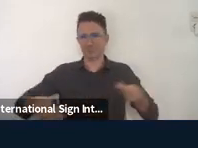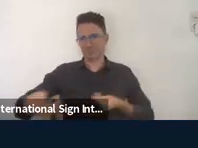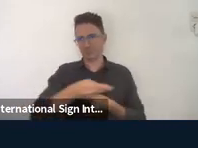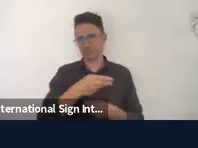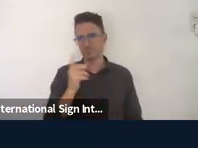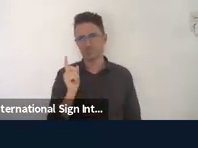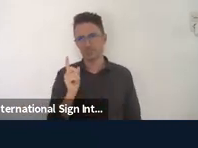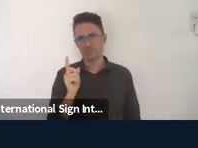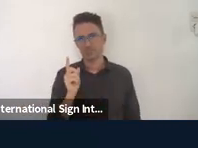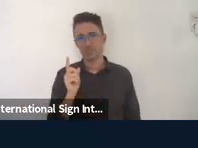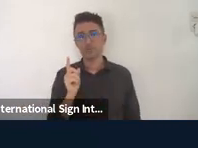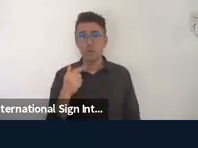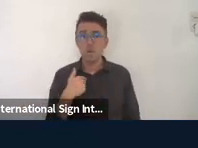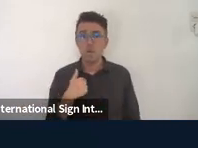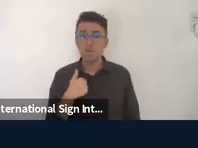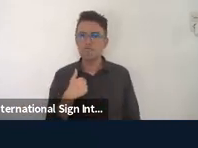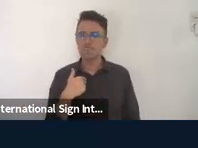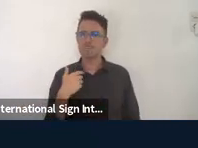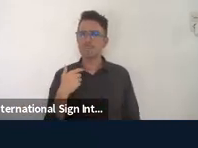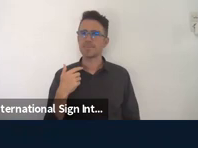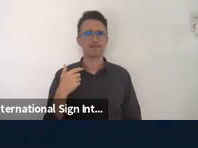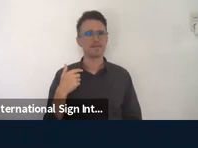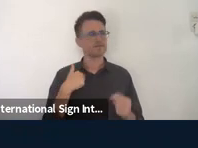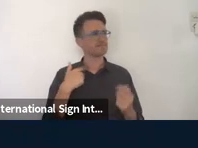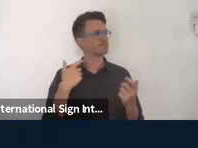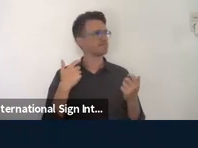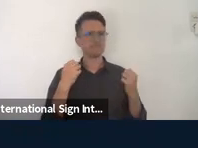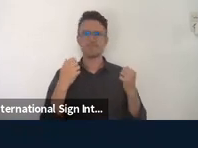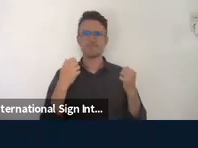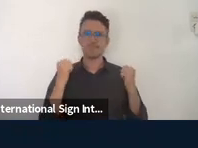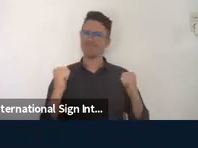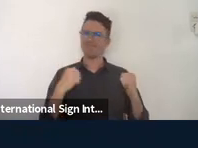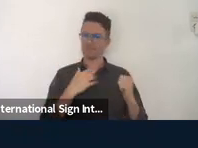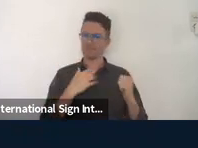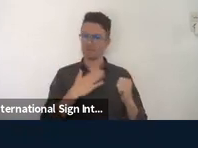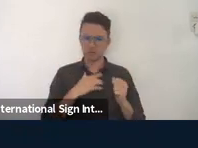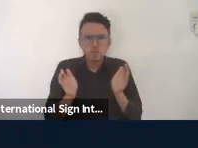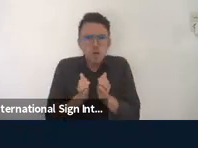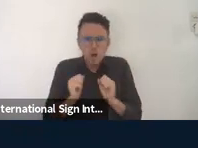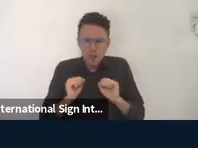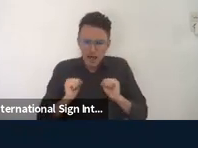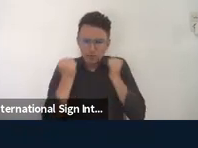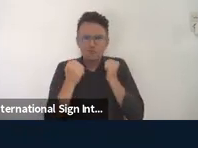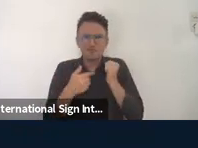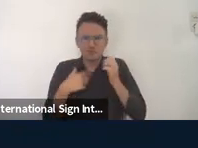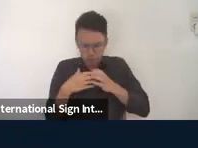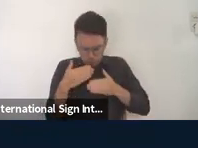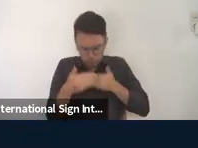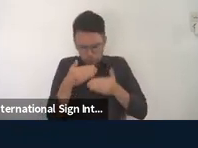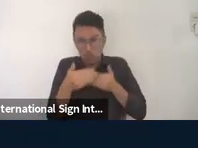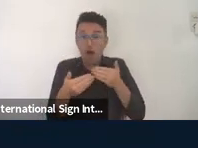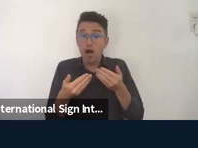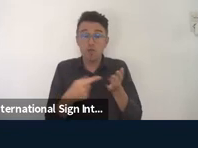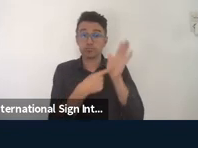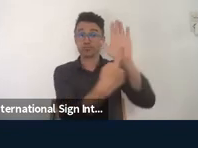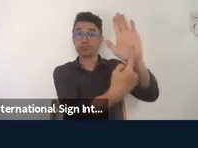big enough. Each of them can be a key to promoting inclusion and equality among everyone beyond